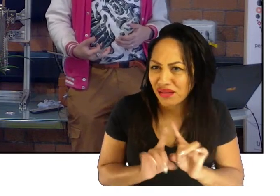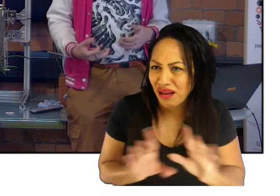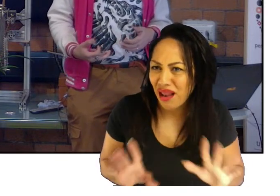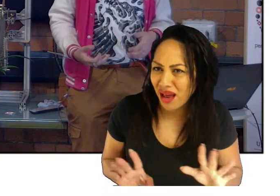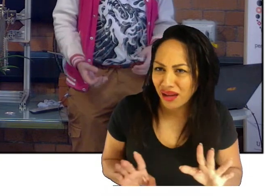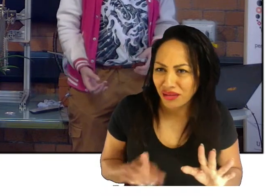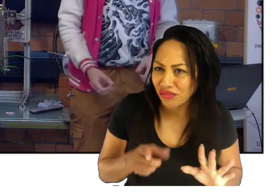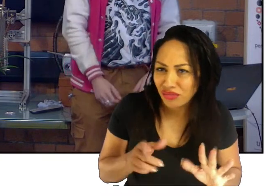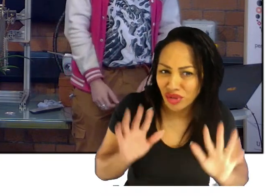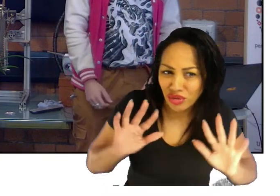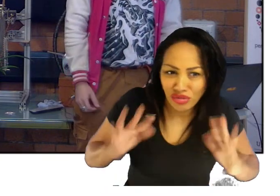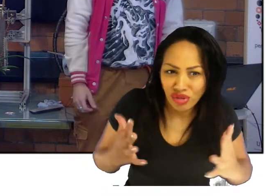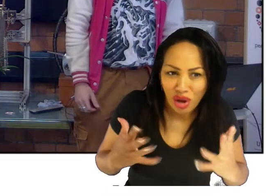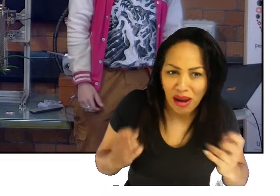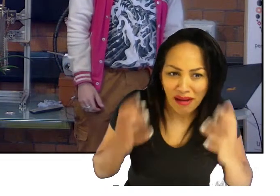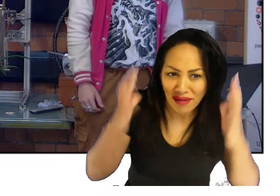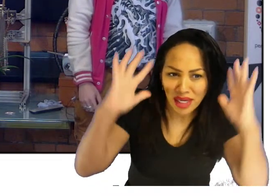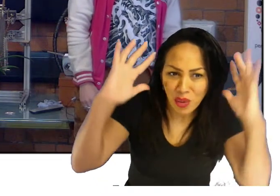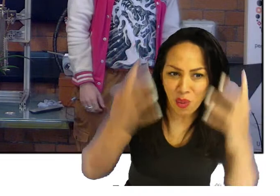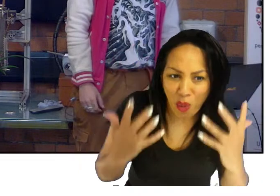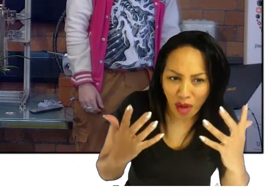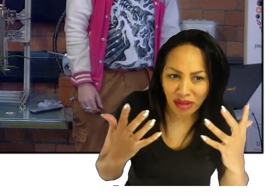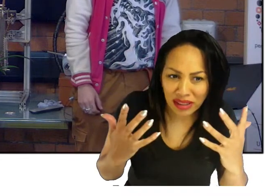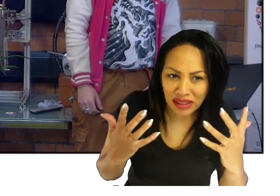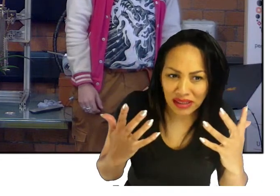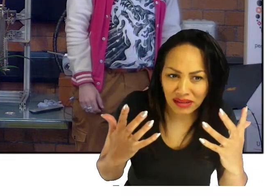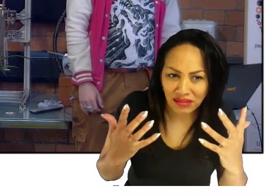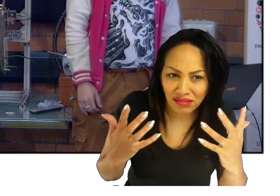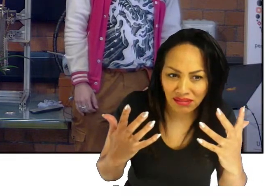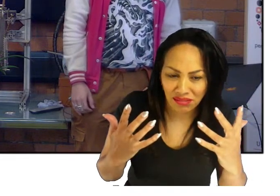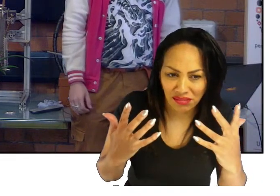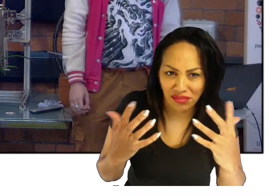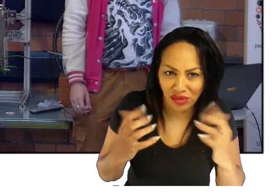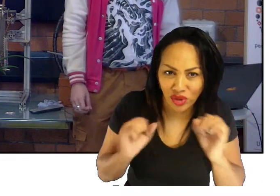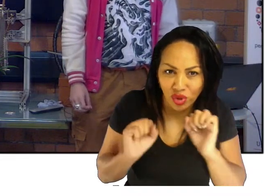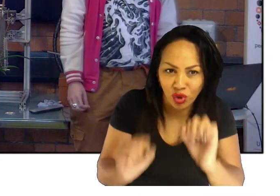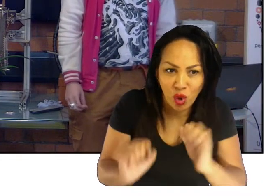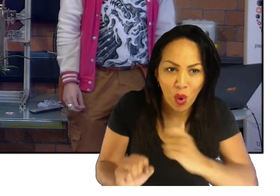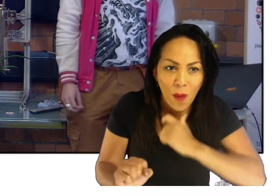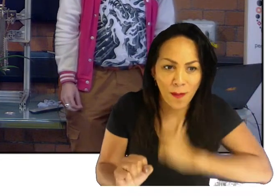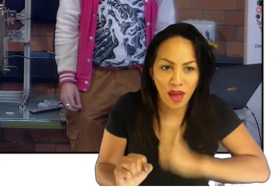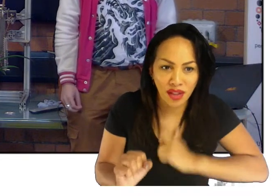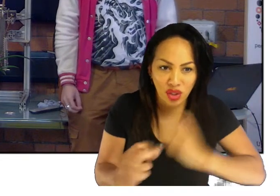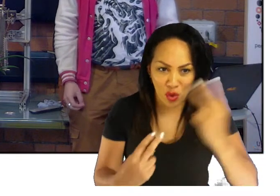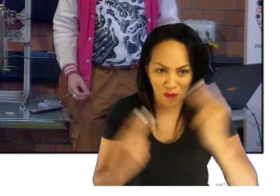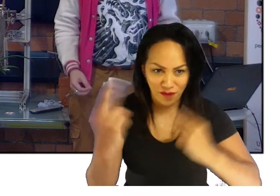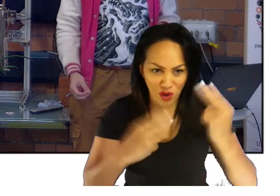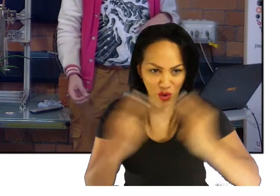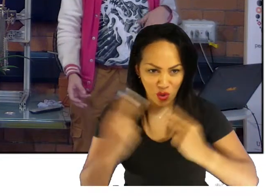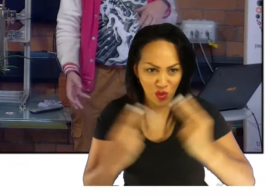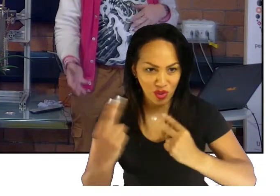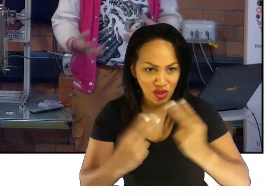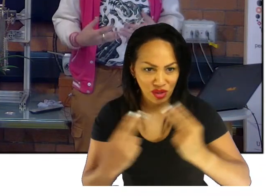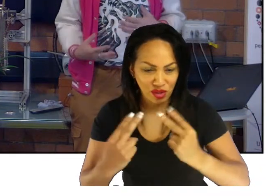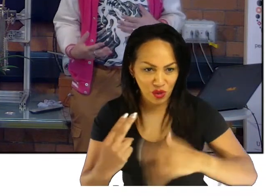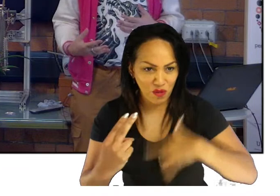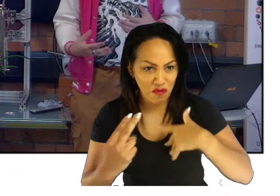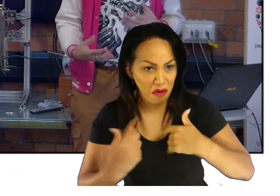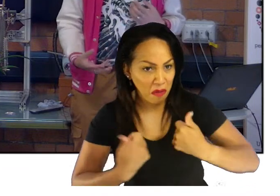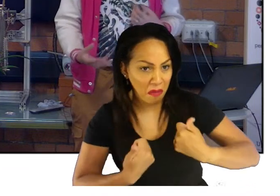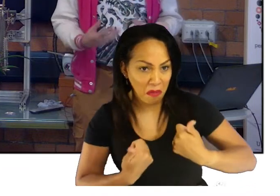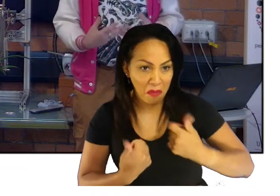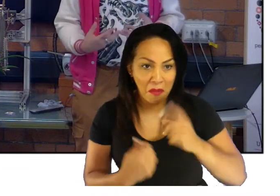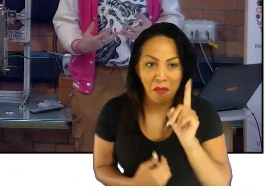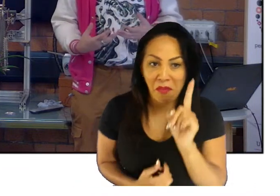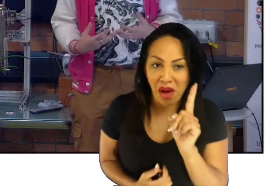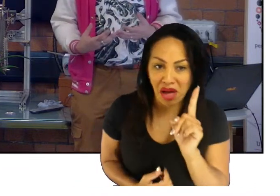look at yourself. You sound like you've got quite a good angle in it. But I